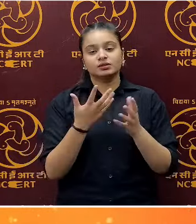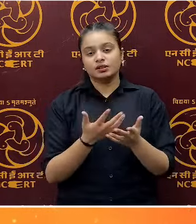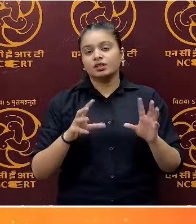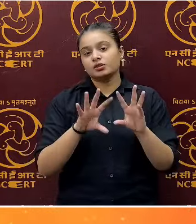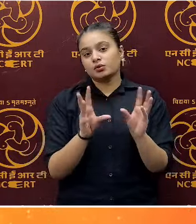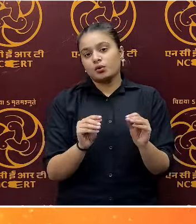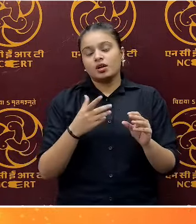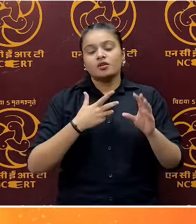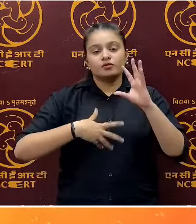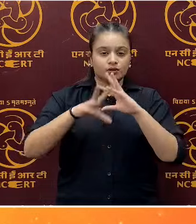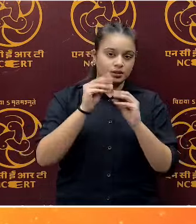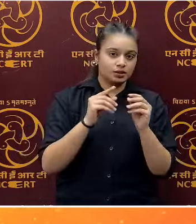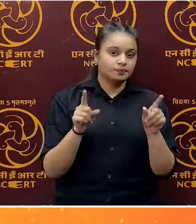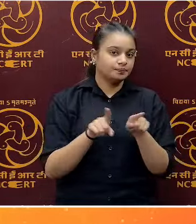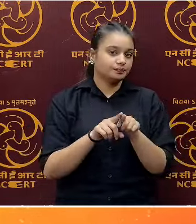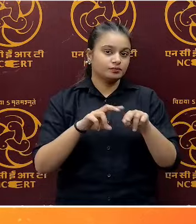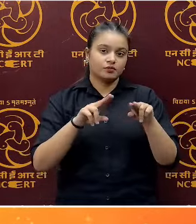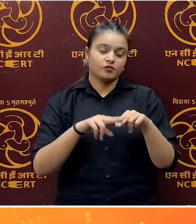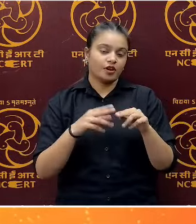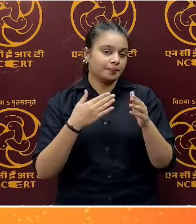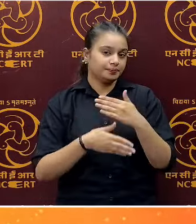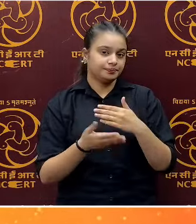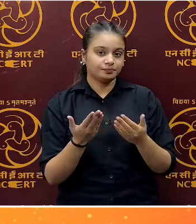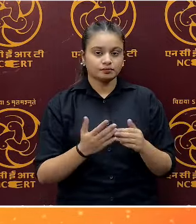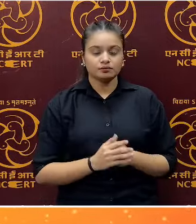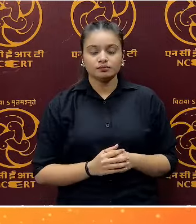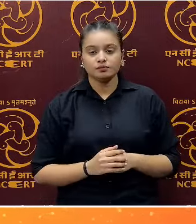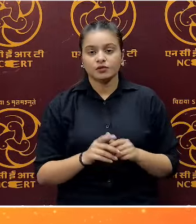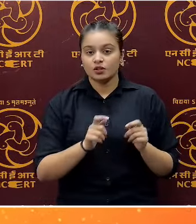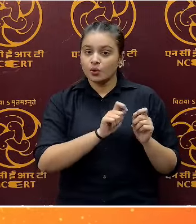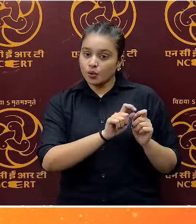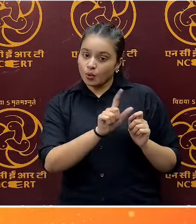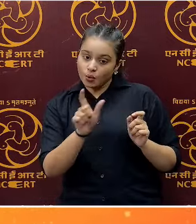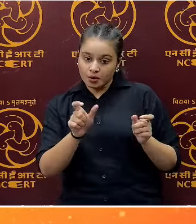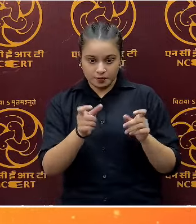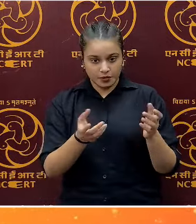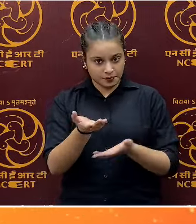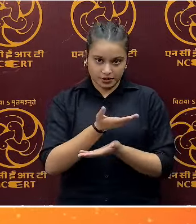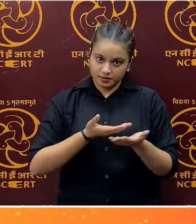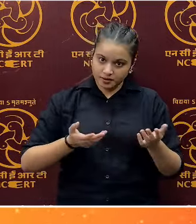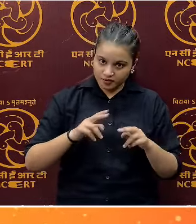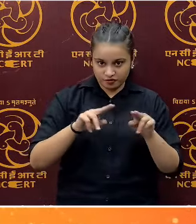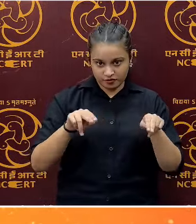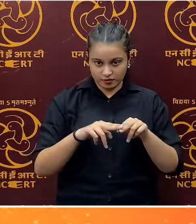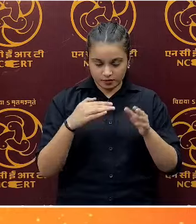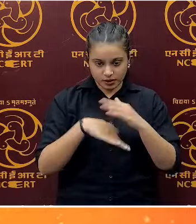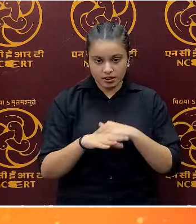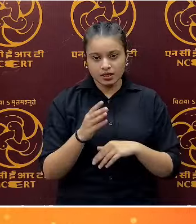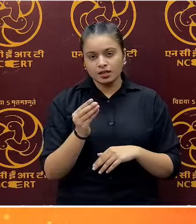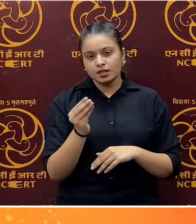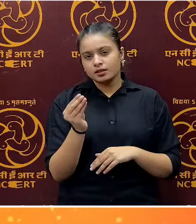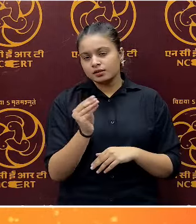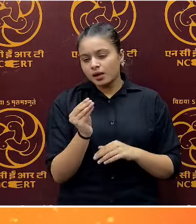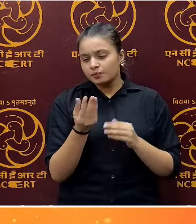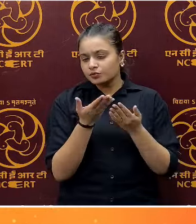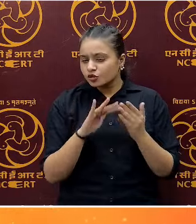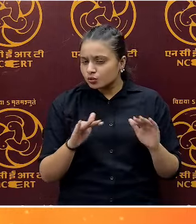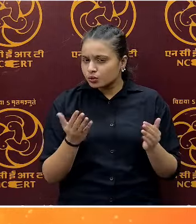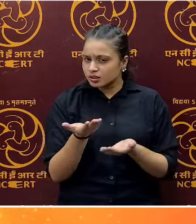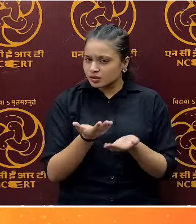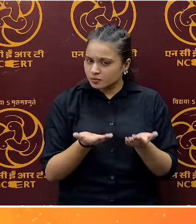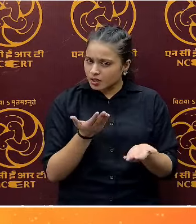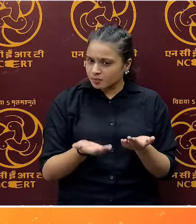we learned from the family, right? Now all these members are there in our family. Now certain kids must be like, in